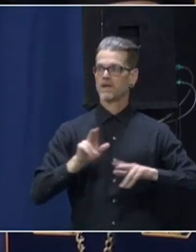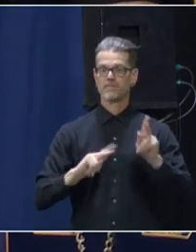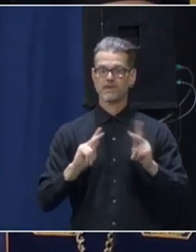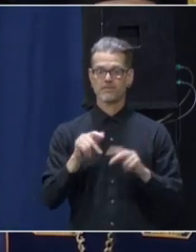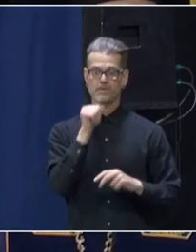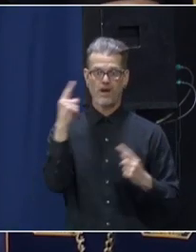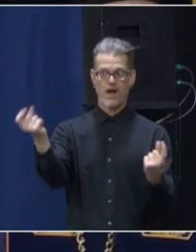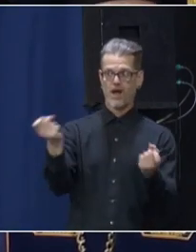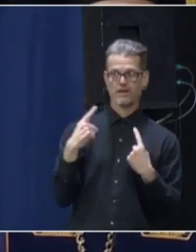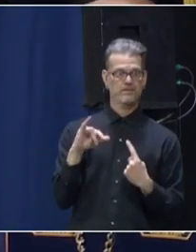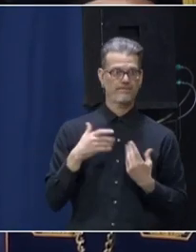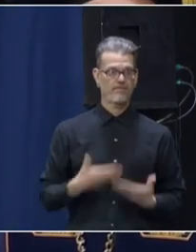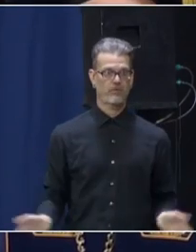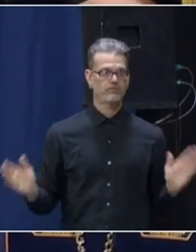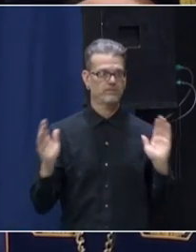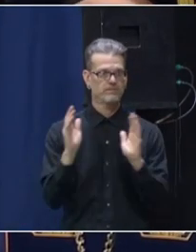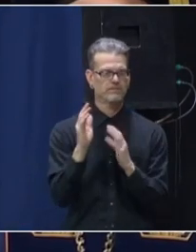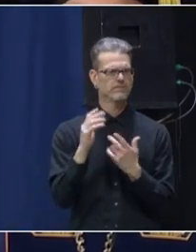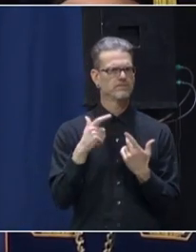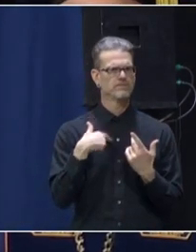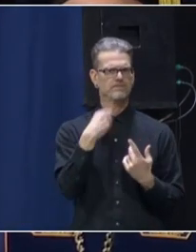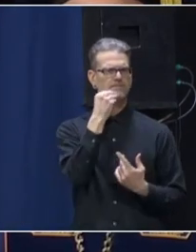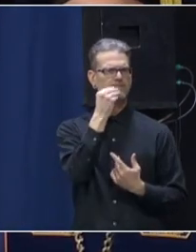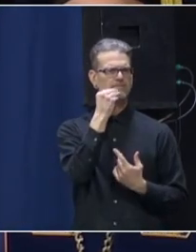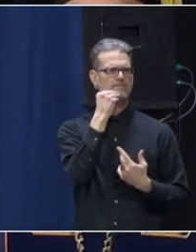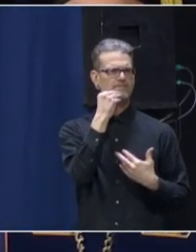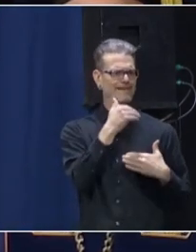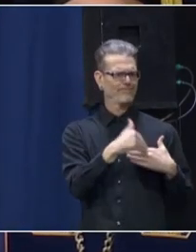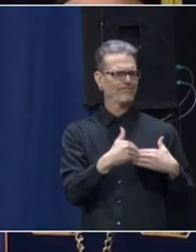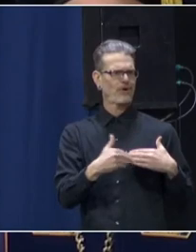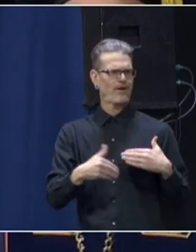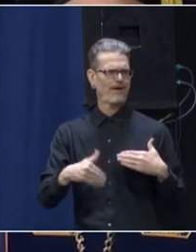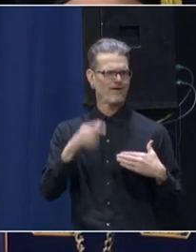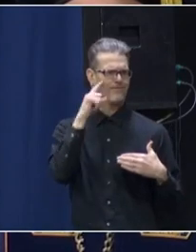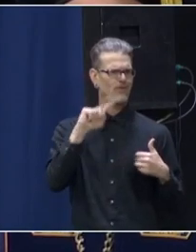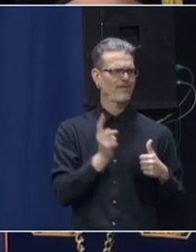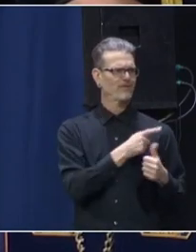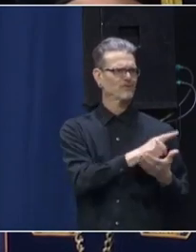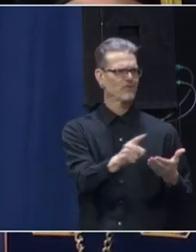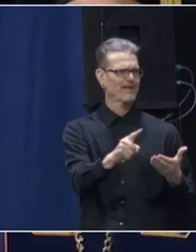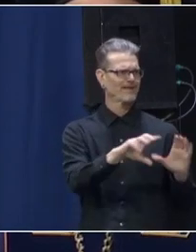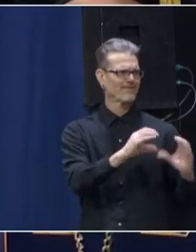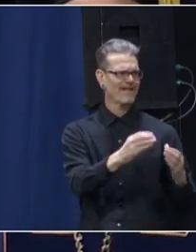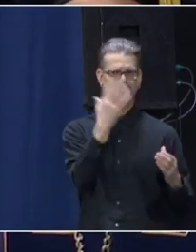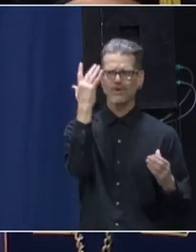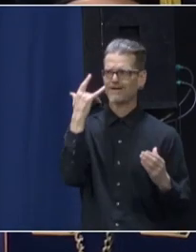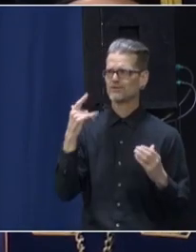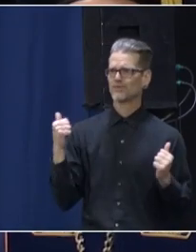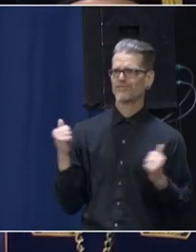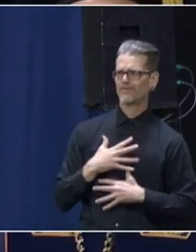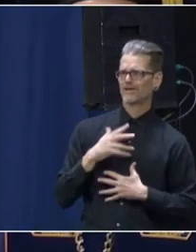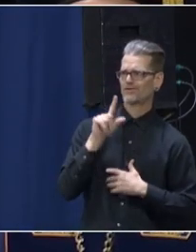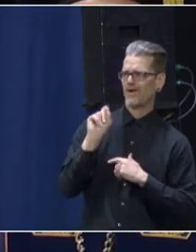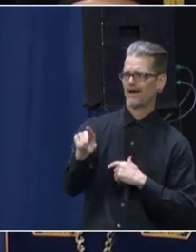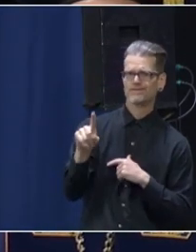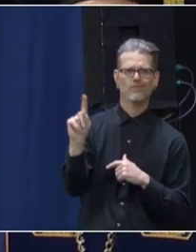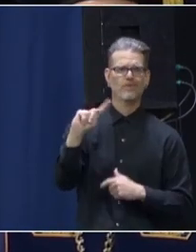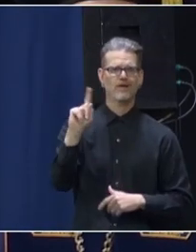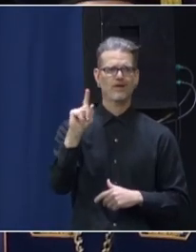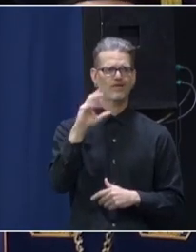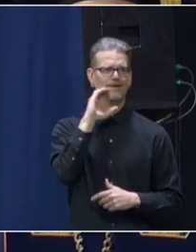lost. I didn't eat anything but bread from the place that I worked for the first whole week because I was too afraid to ask anyone where the dining hall